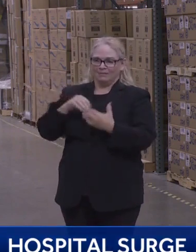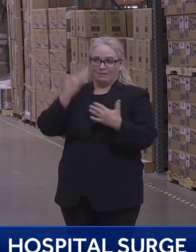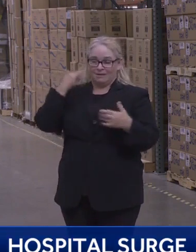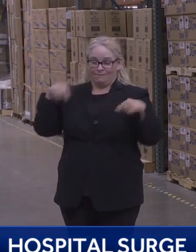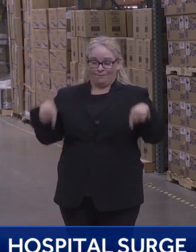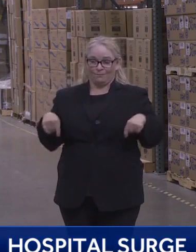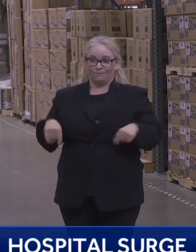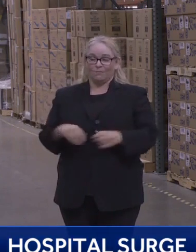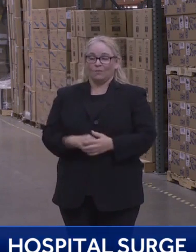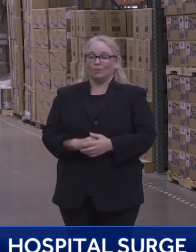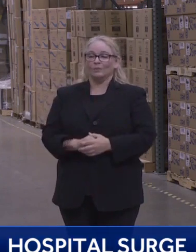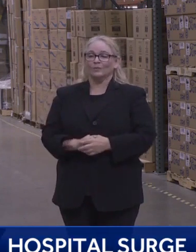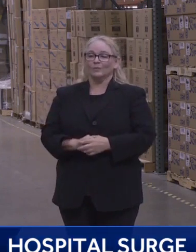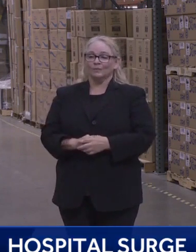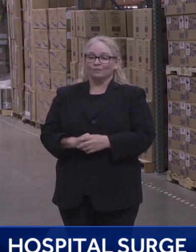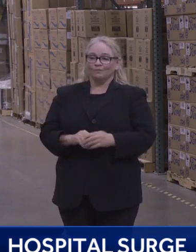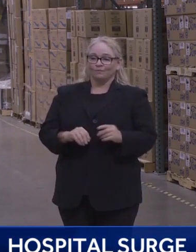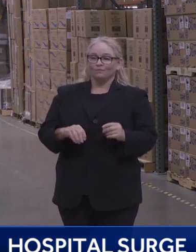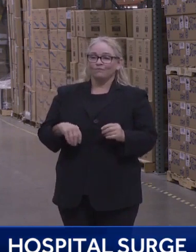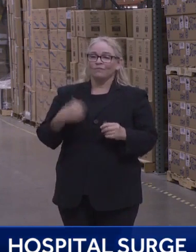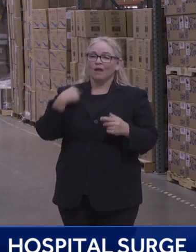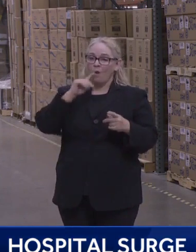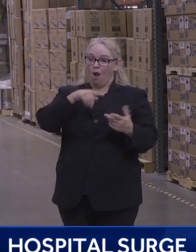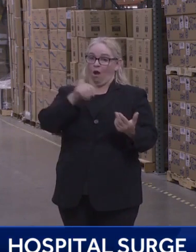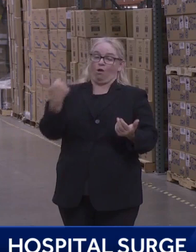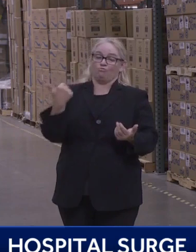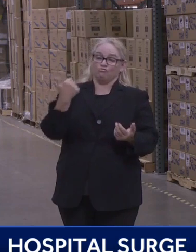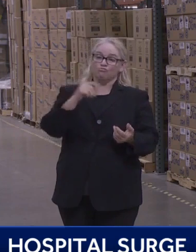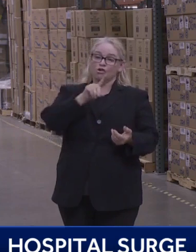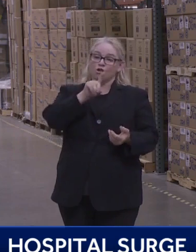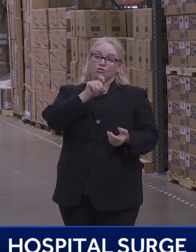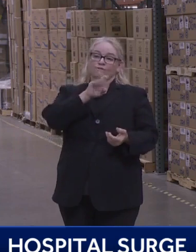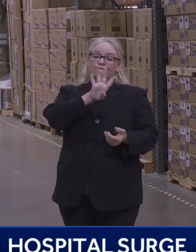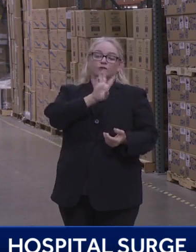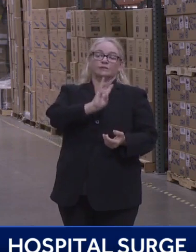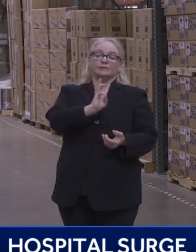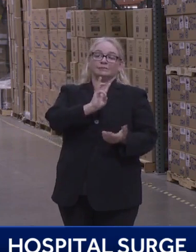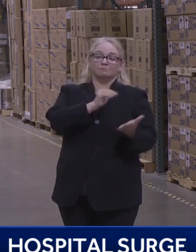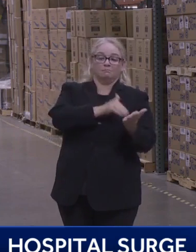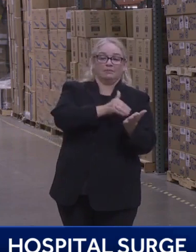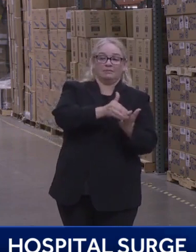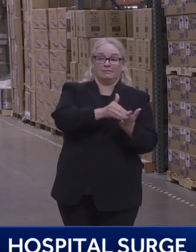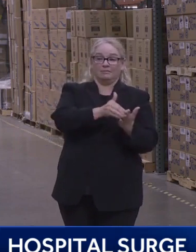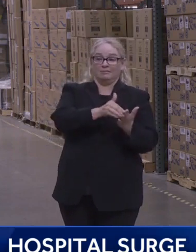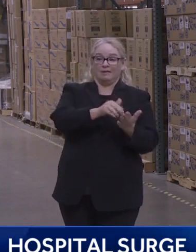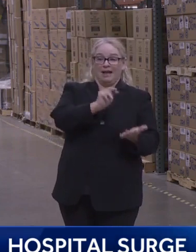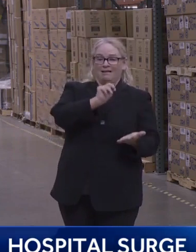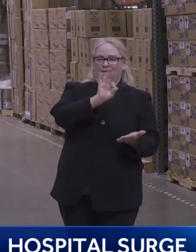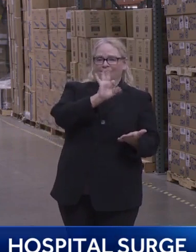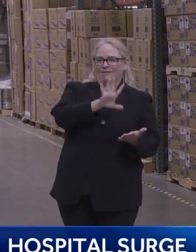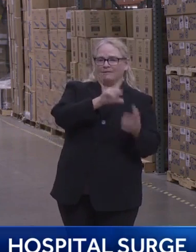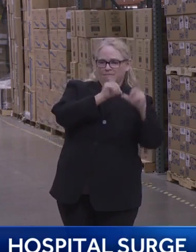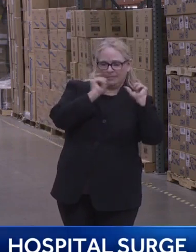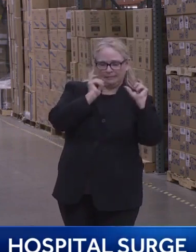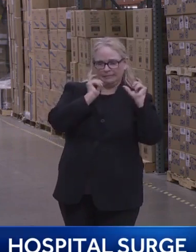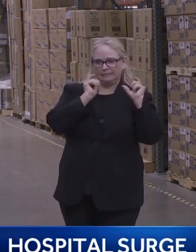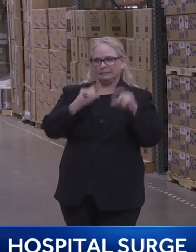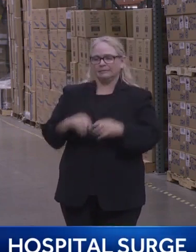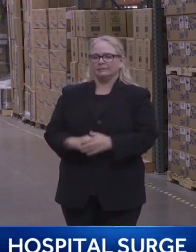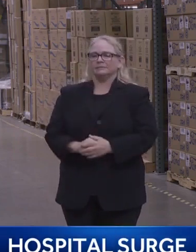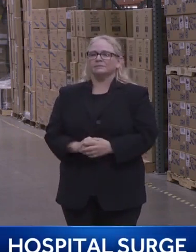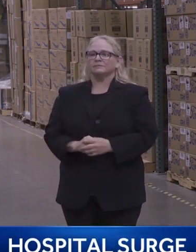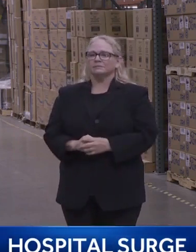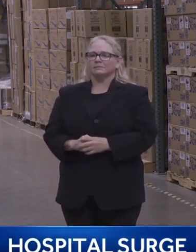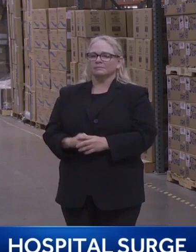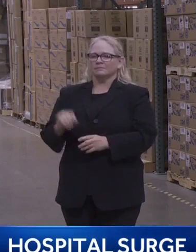been able to procure roughly 146 million N95 masks. We have